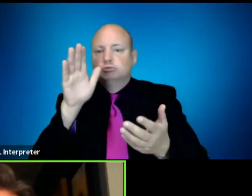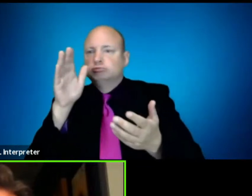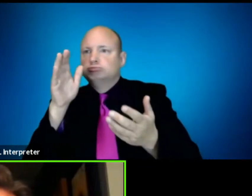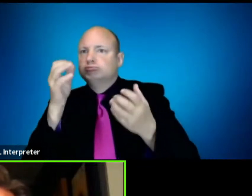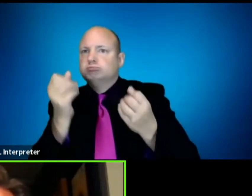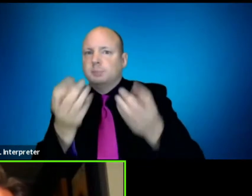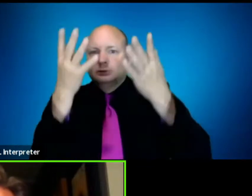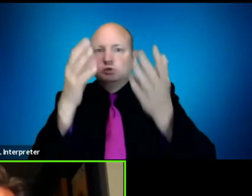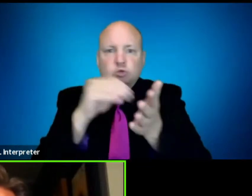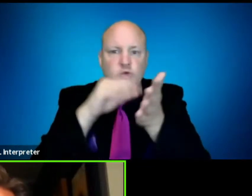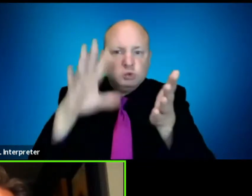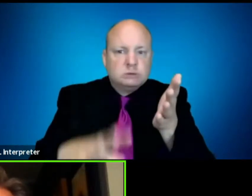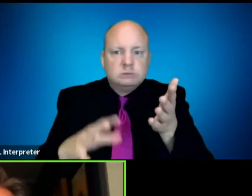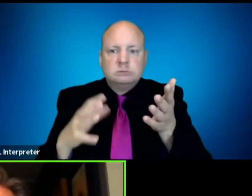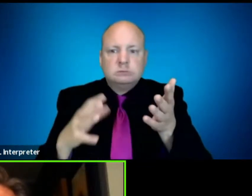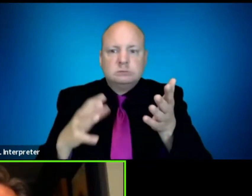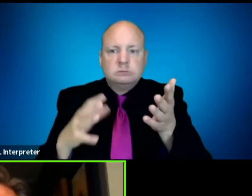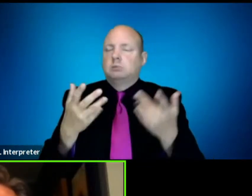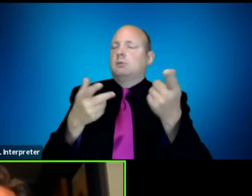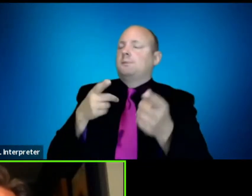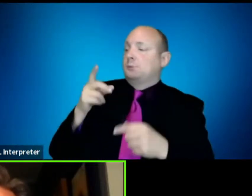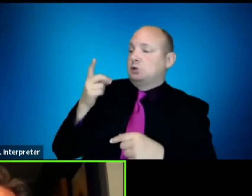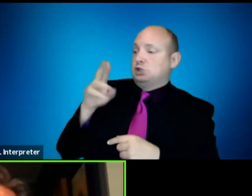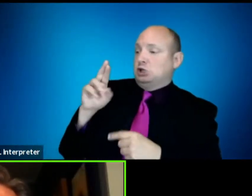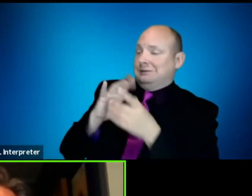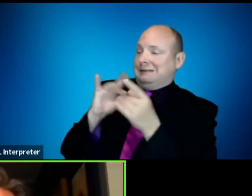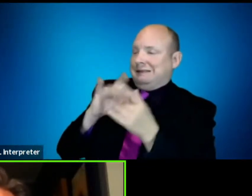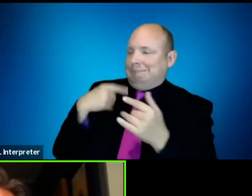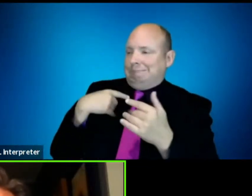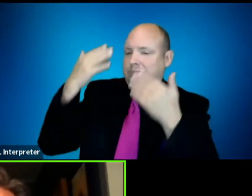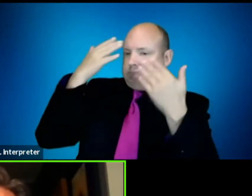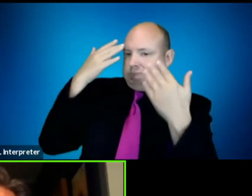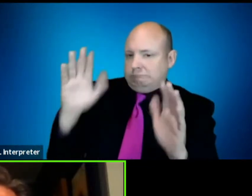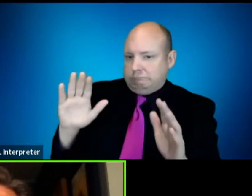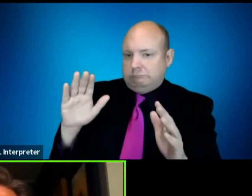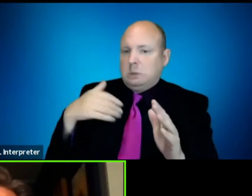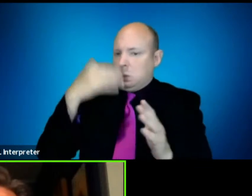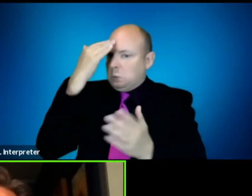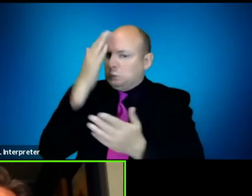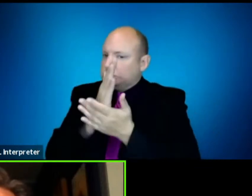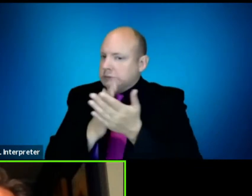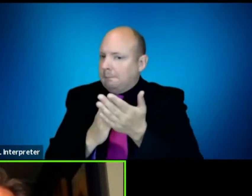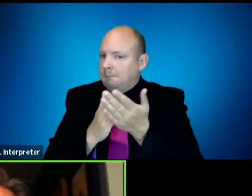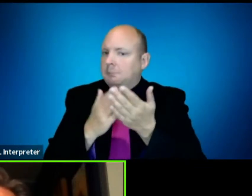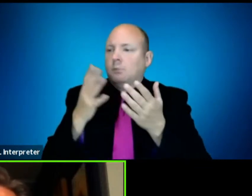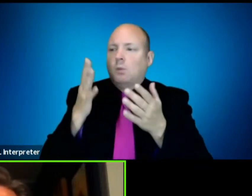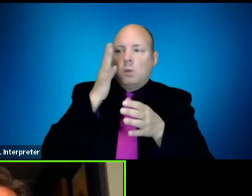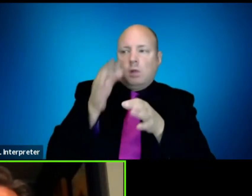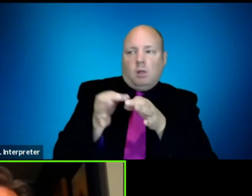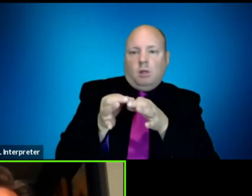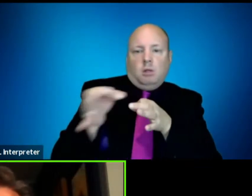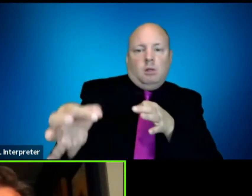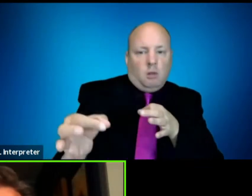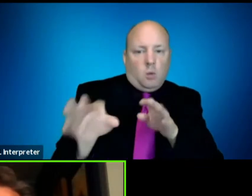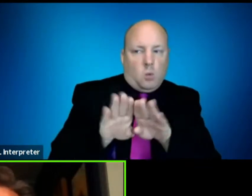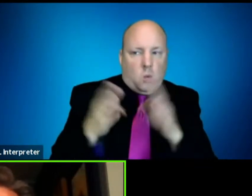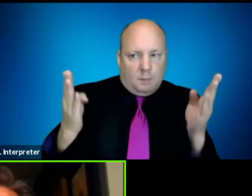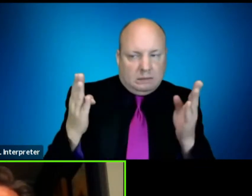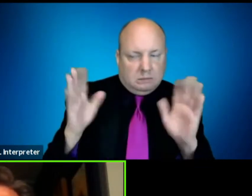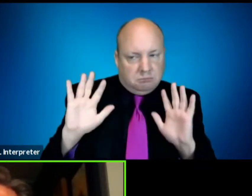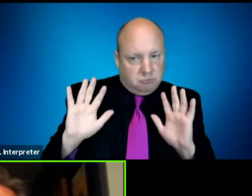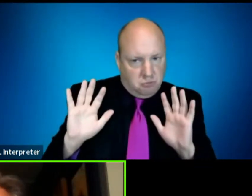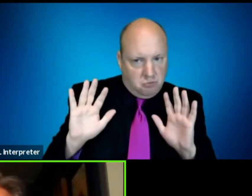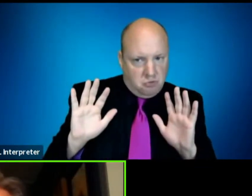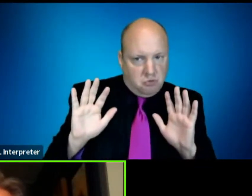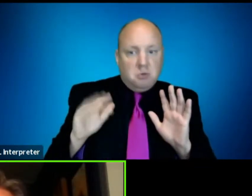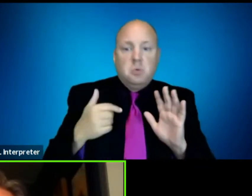are closed because of quarantine. We do know that some schools delayed their opening because of cases in the community, and we've had some schools move to